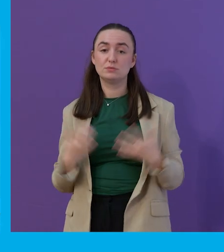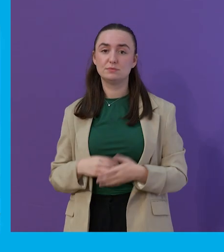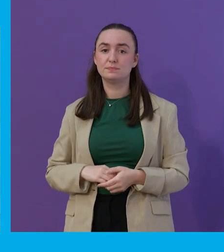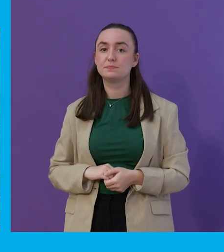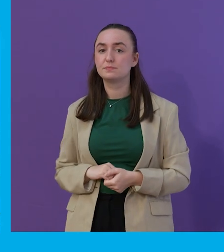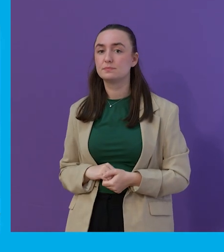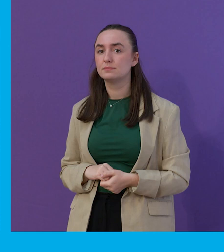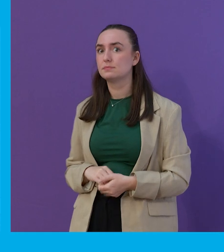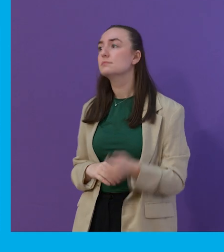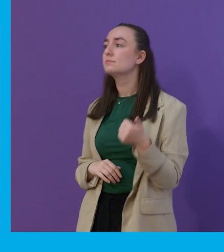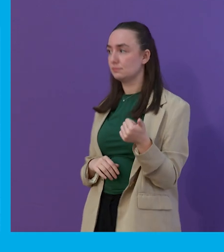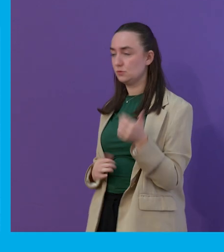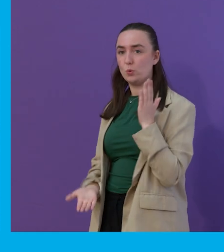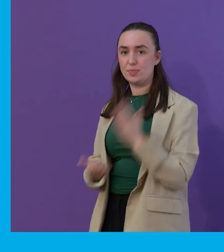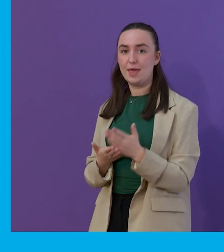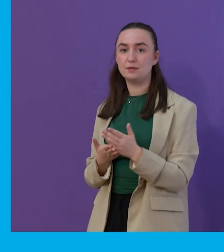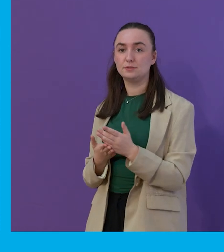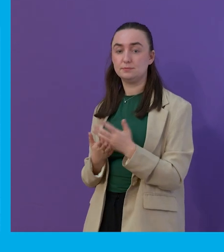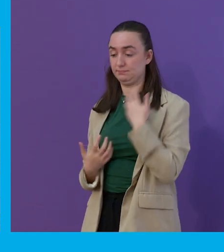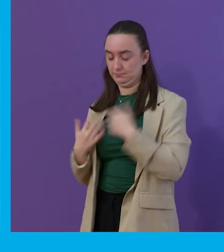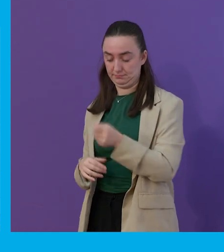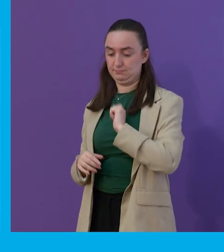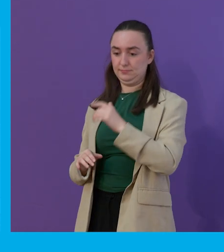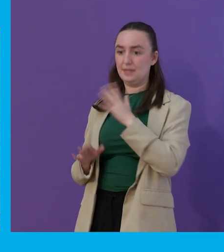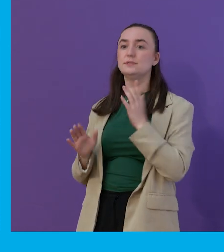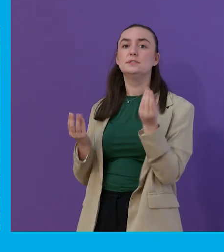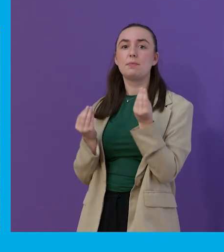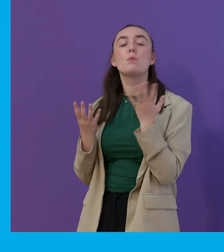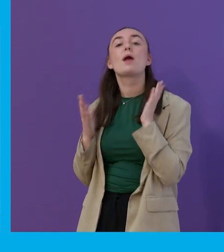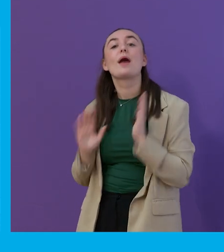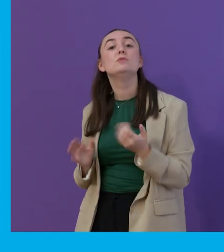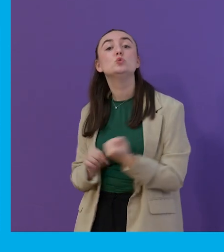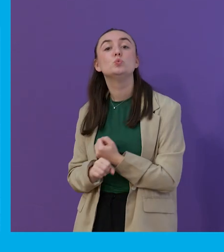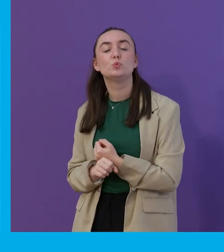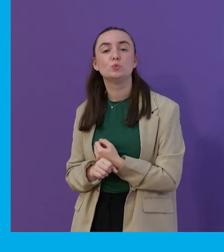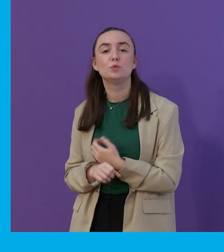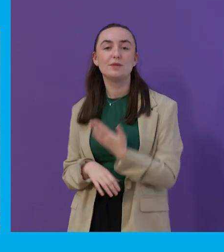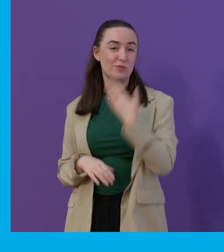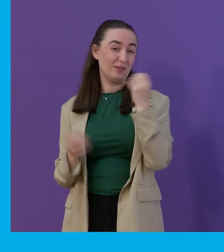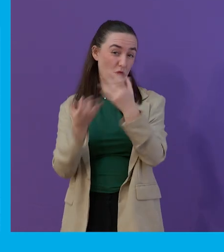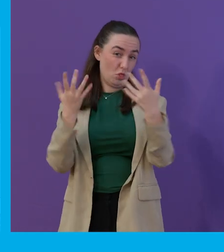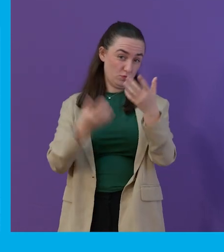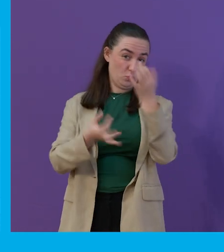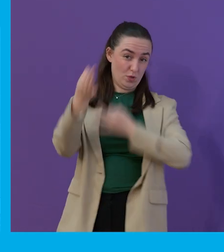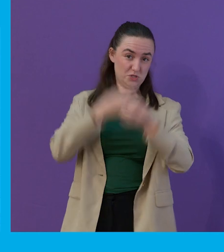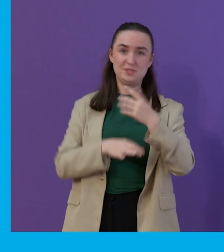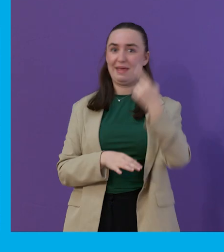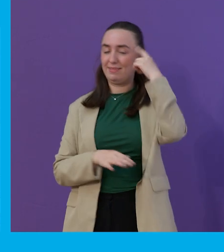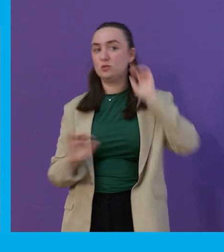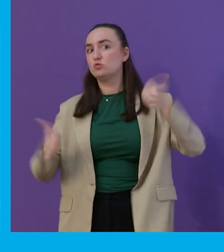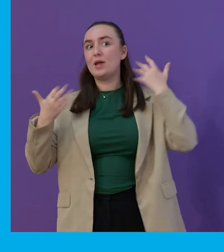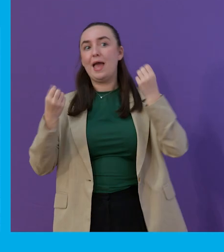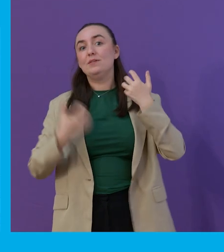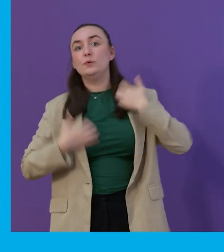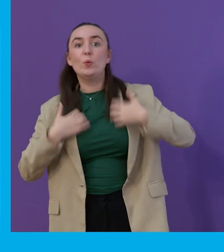that we need to be doing. So thanks for all the questions. I know there were more, and that's great to see that people are